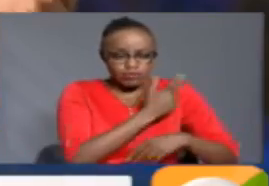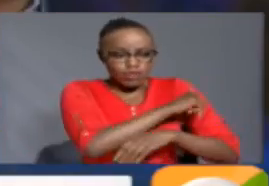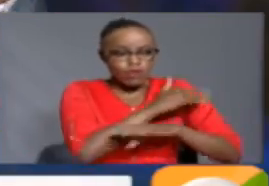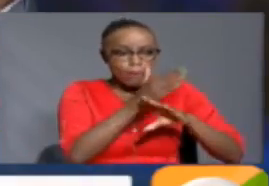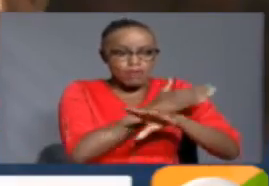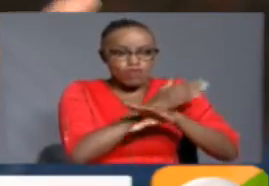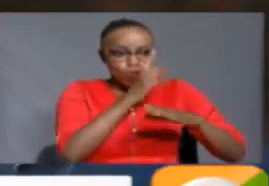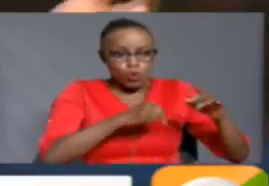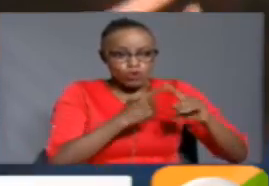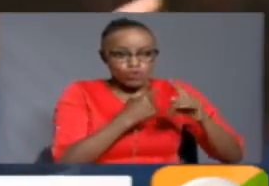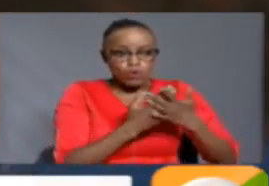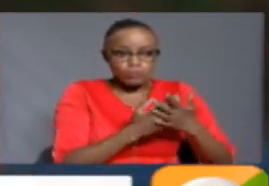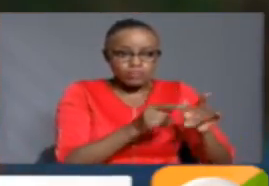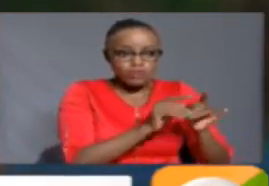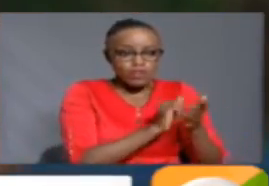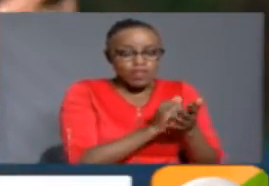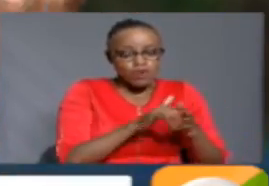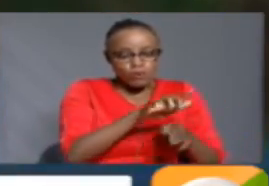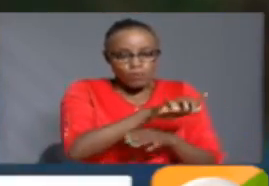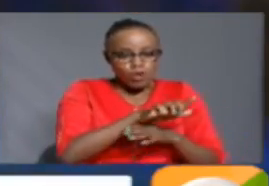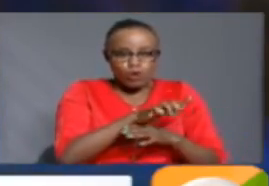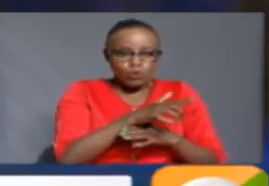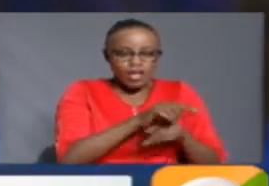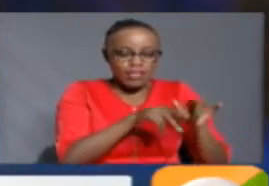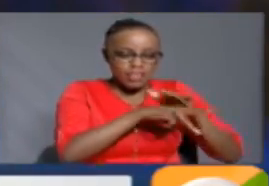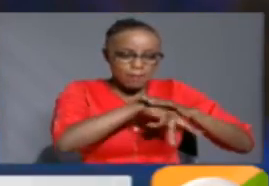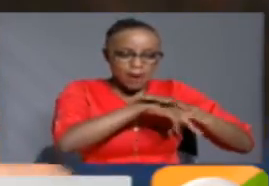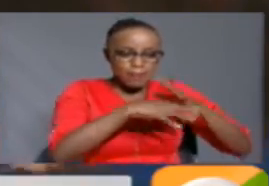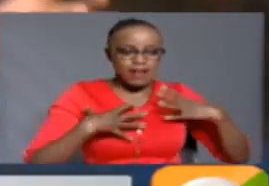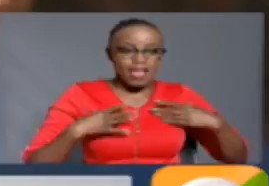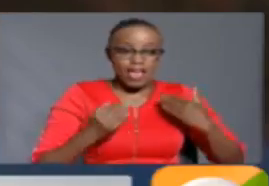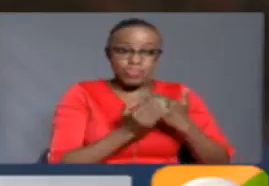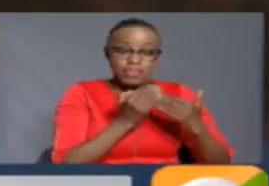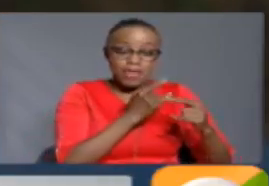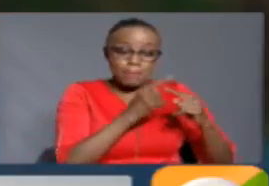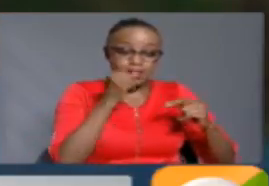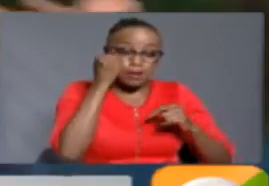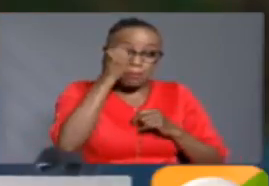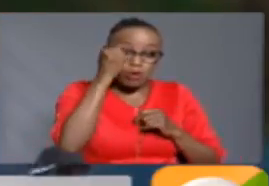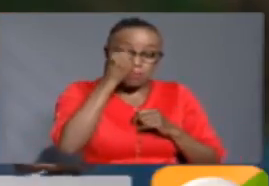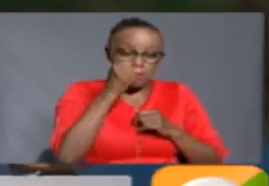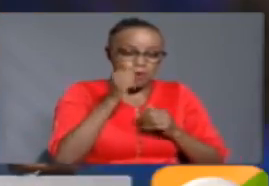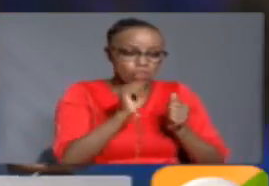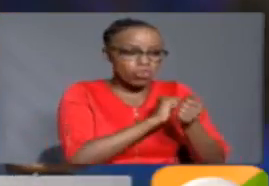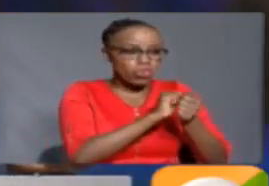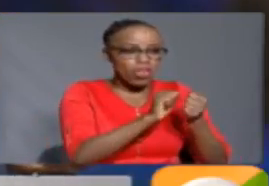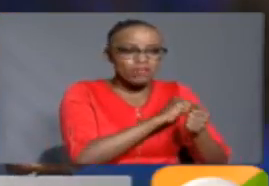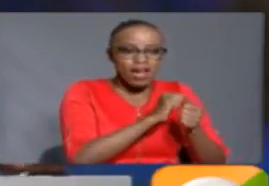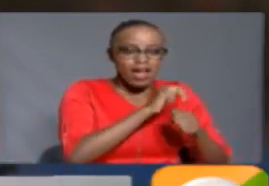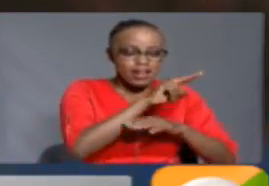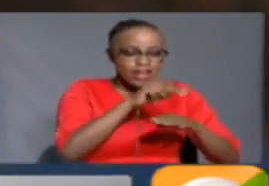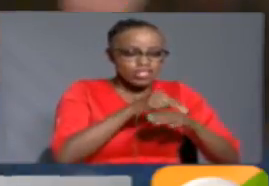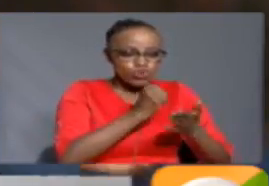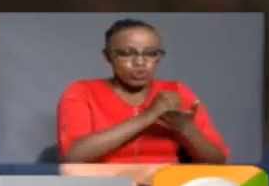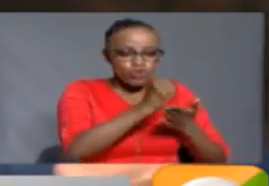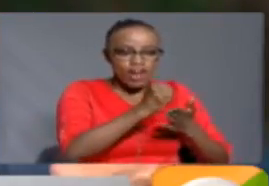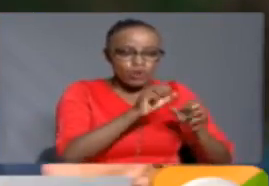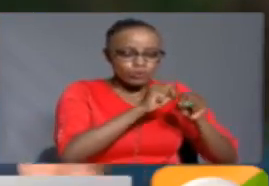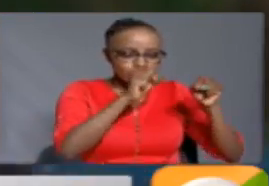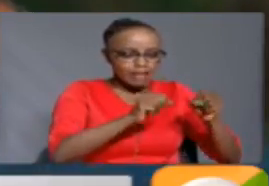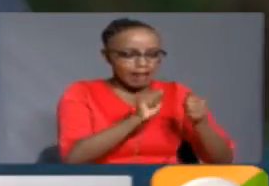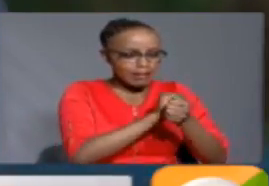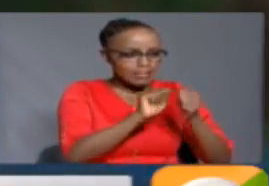traditionally from the defunct local authorities and the primary health care. But when they politically dismantled the national referral system, destroyed